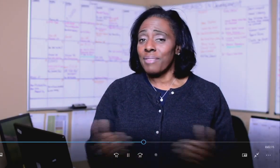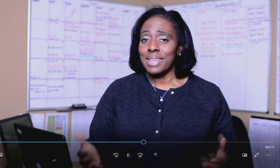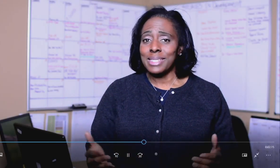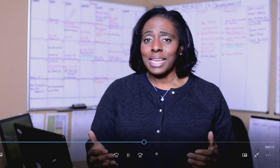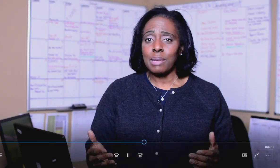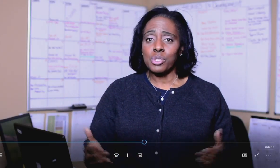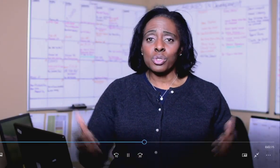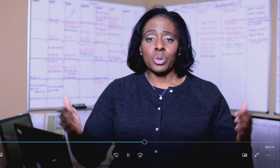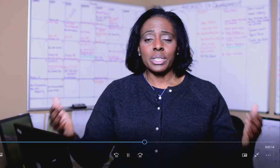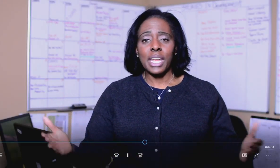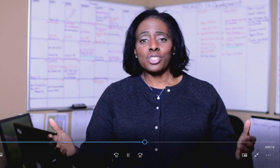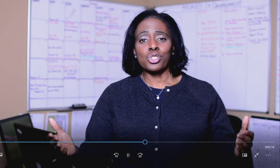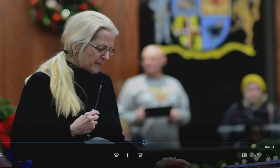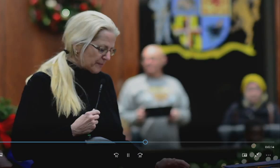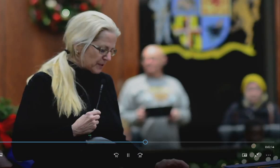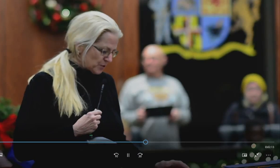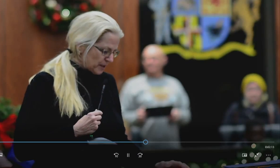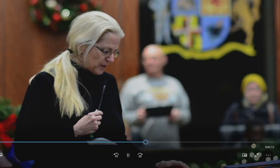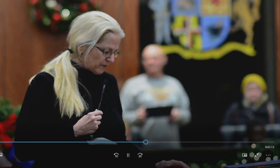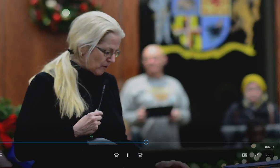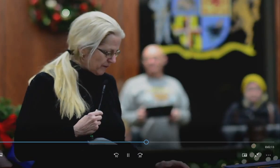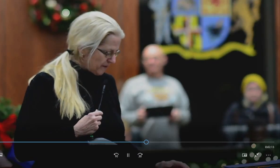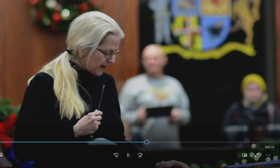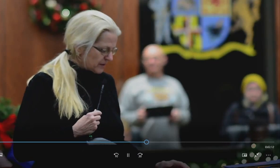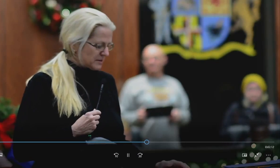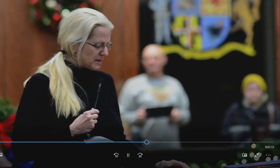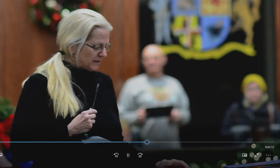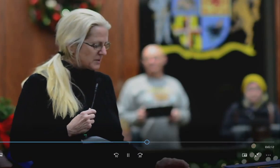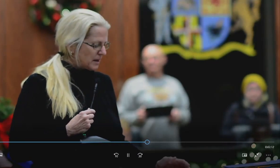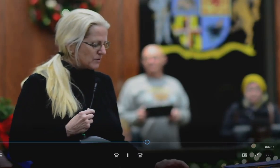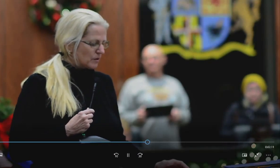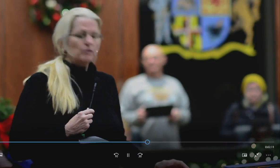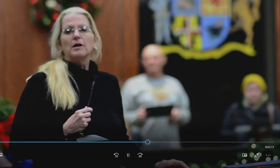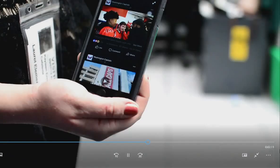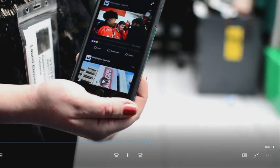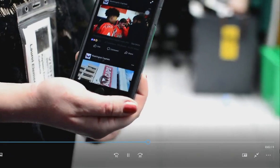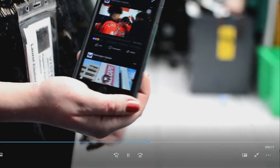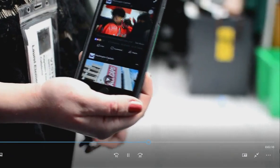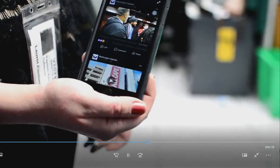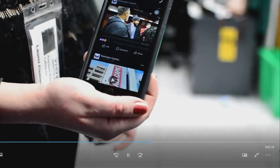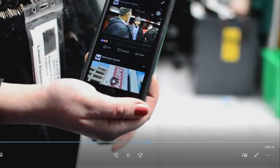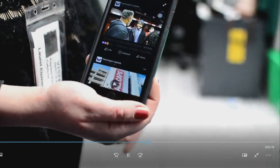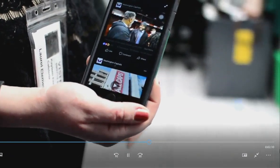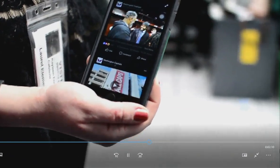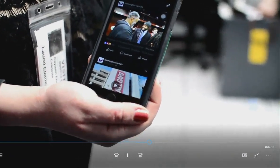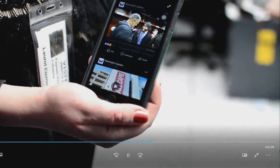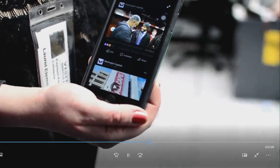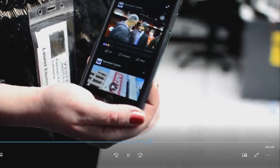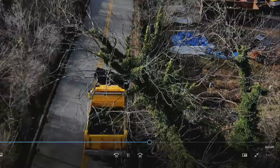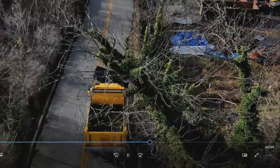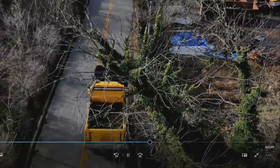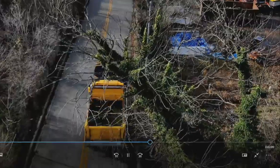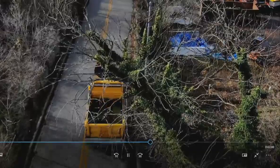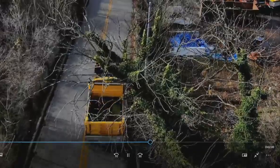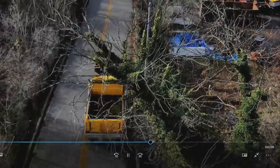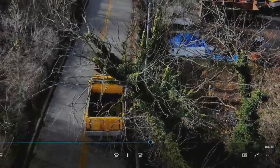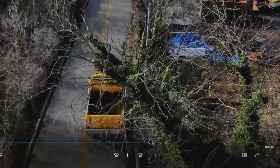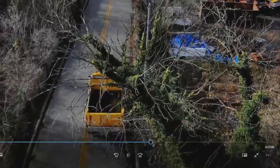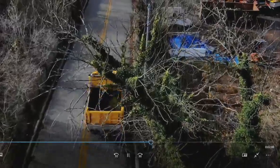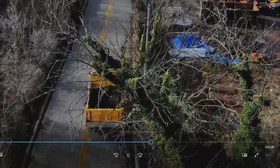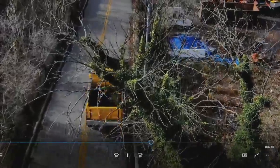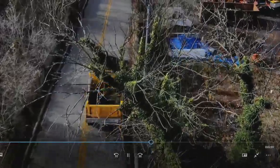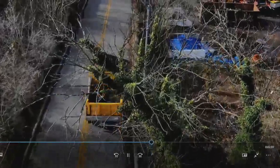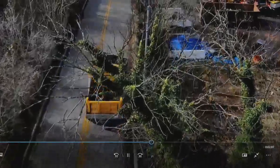stories. We have entertainment stories, nature shows, you name it. Our goal here is not to look like your average